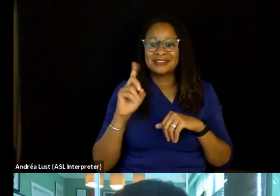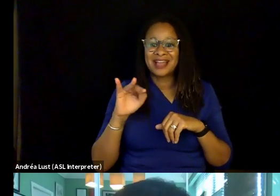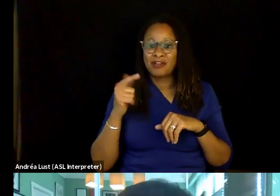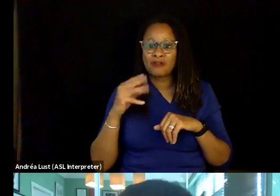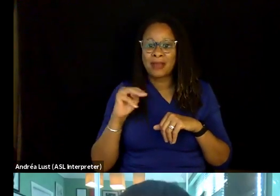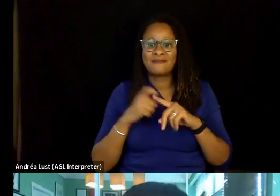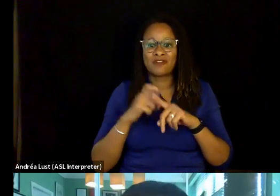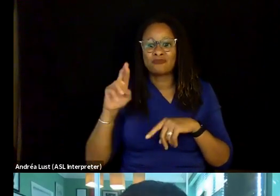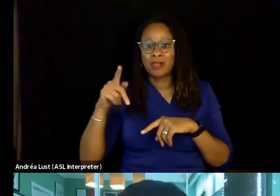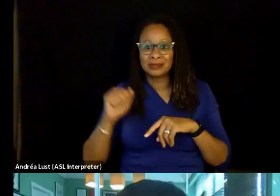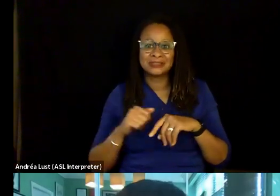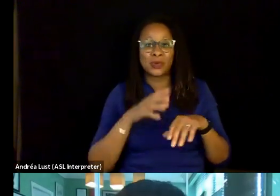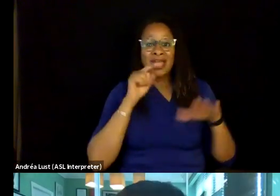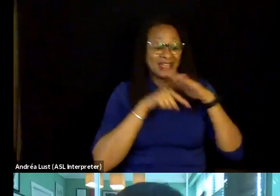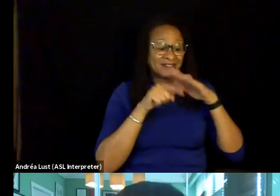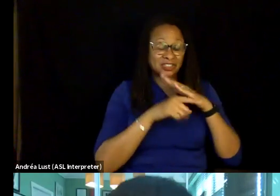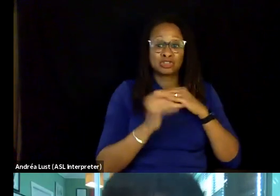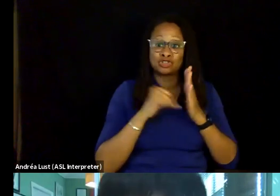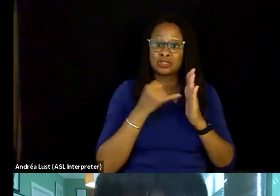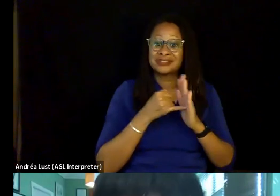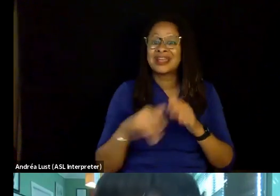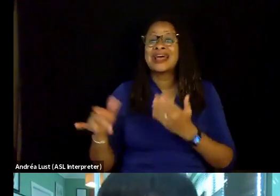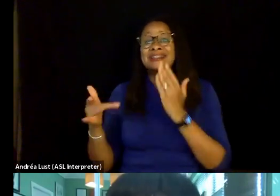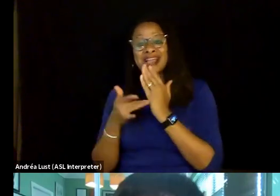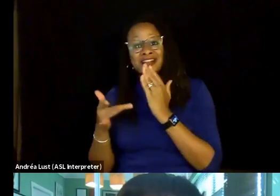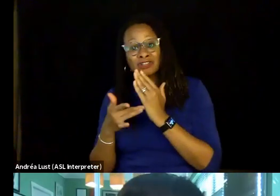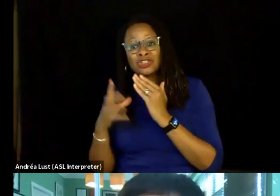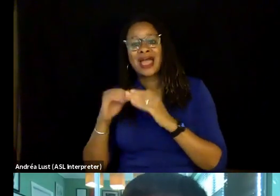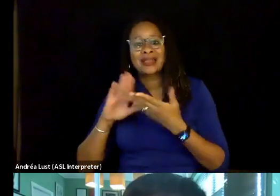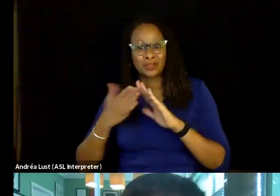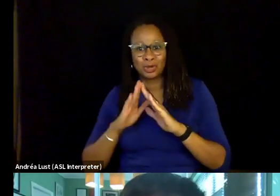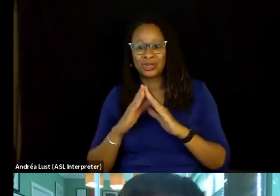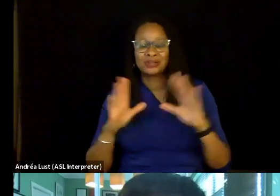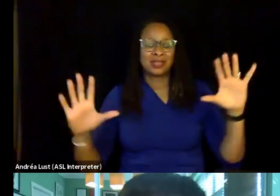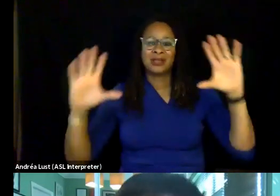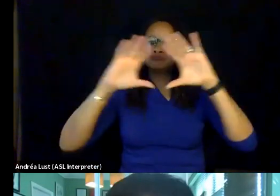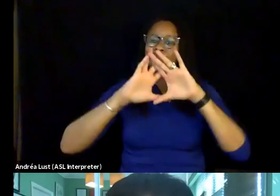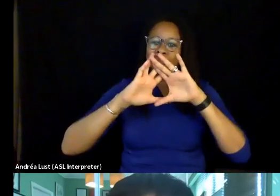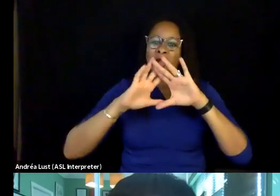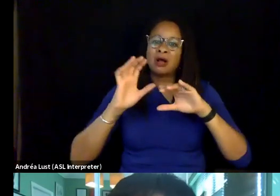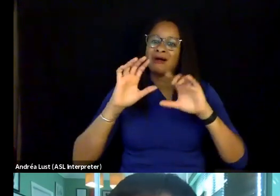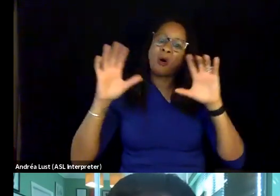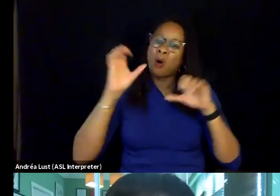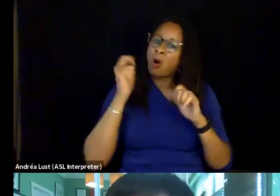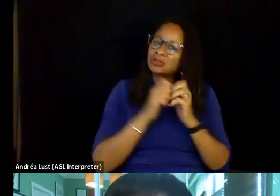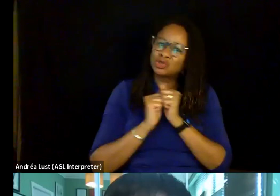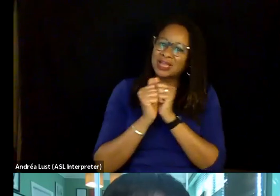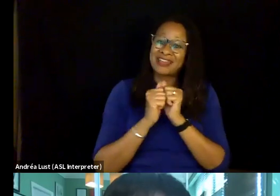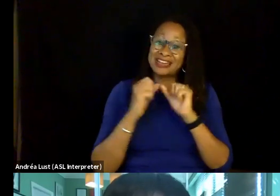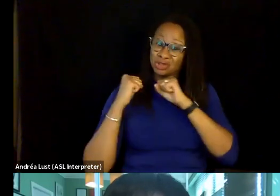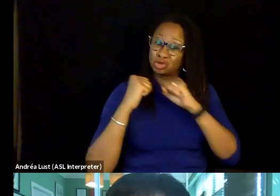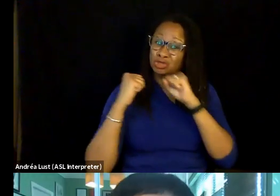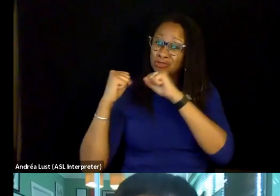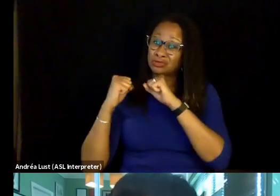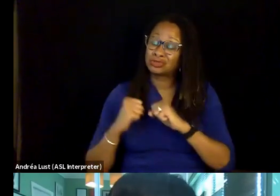beginning: investigative journalism, technology, and community. So we need to strengthen all of that. And if I do that, then my chances of going